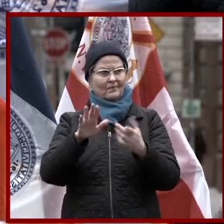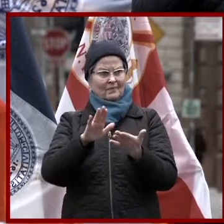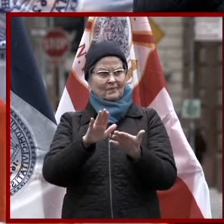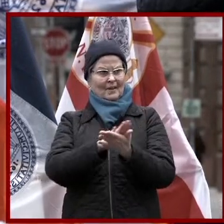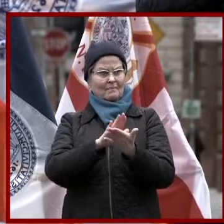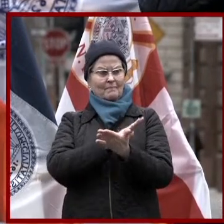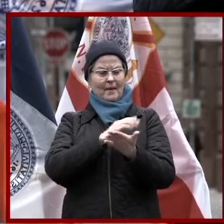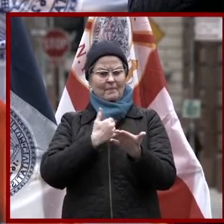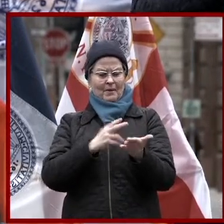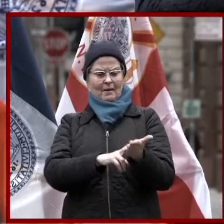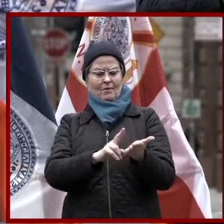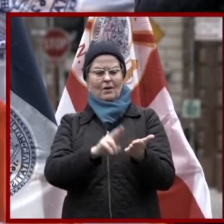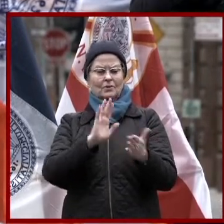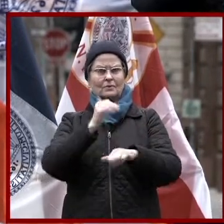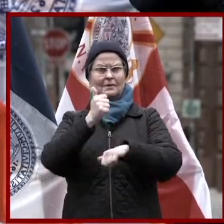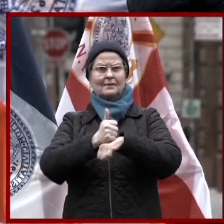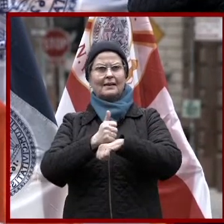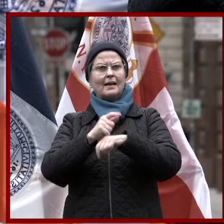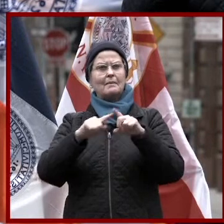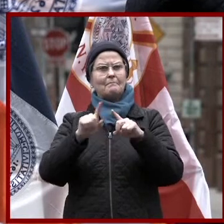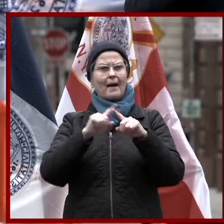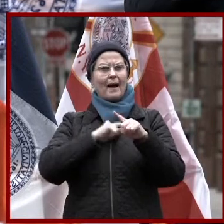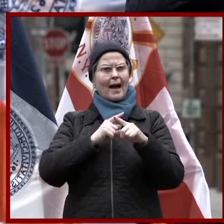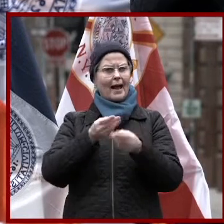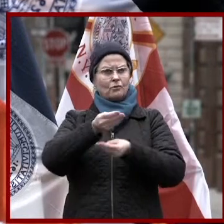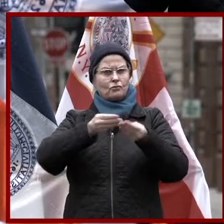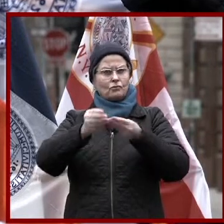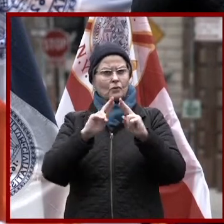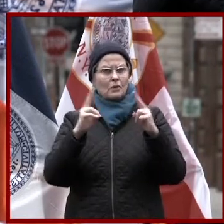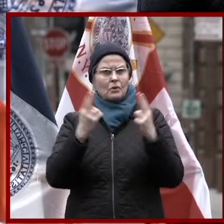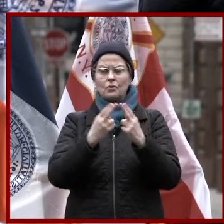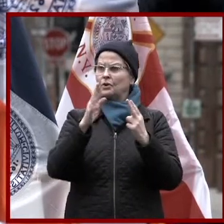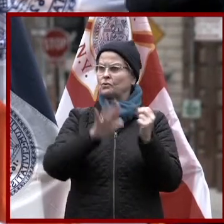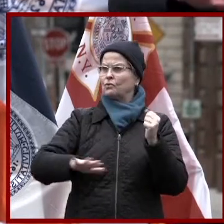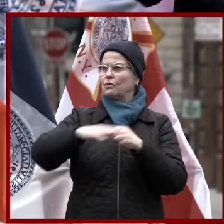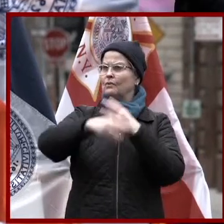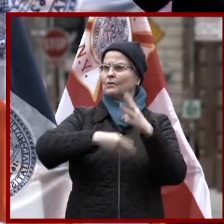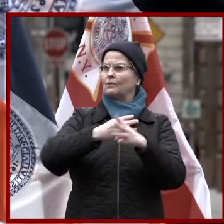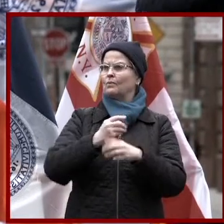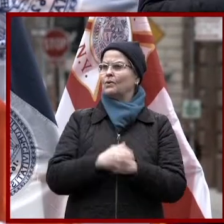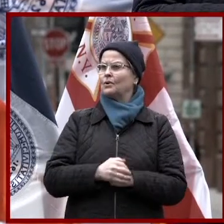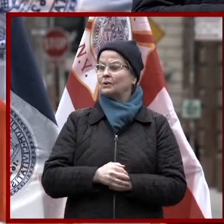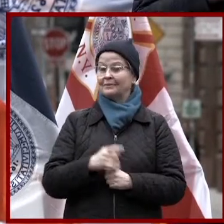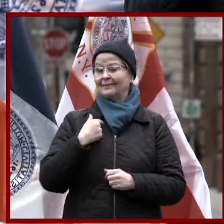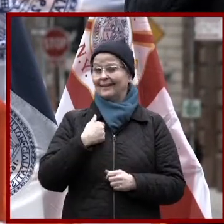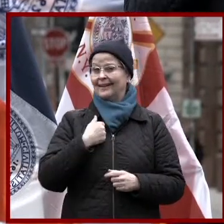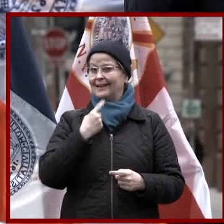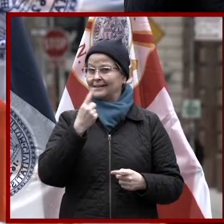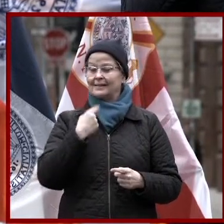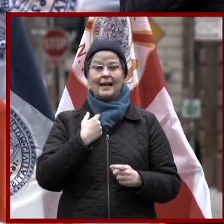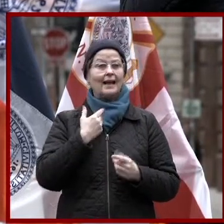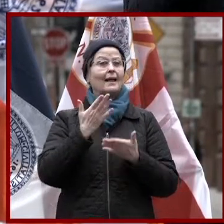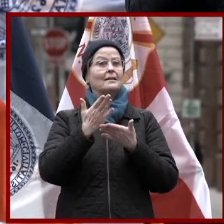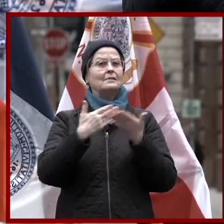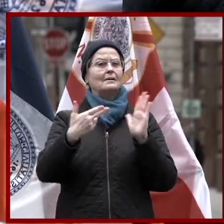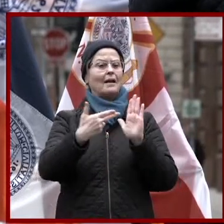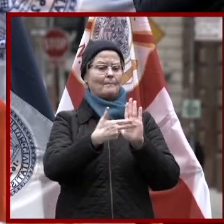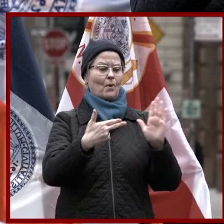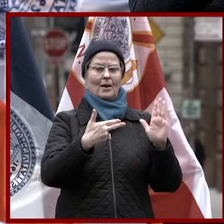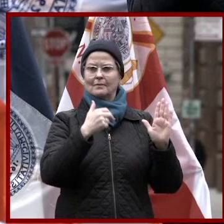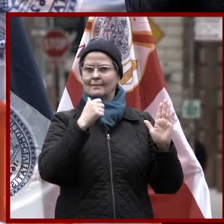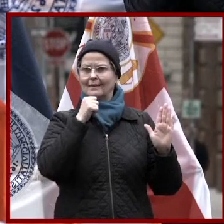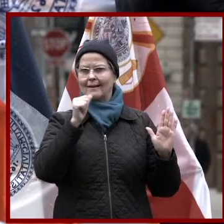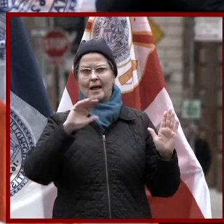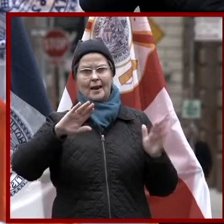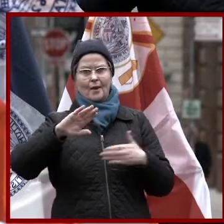the trade unions in Bangladesh, trade unions around the world, some brands, and I said some brands, not all of them, because I'm going to